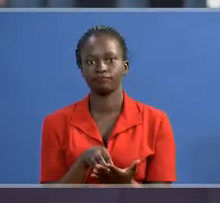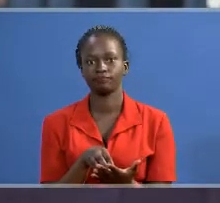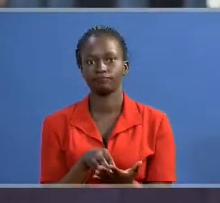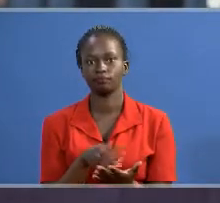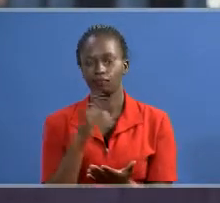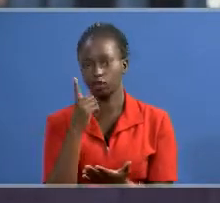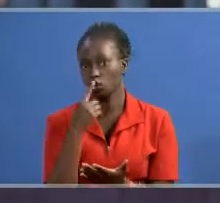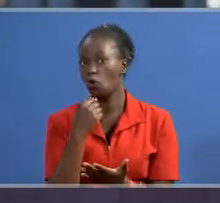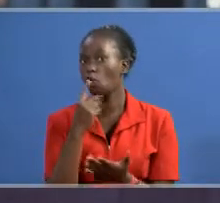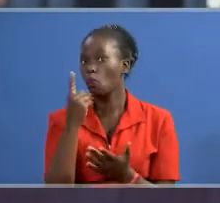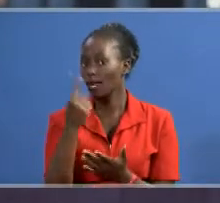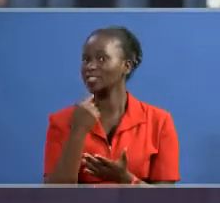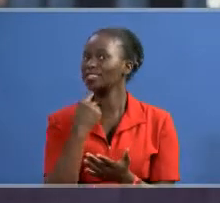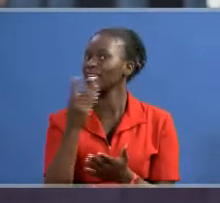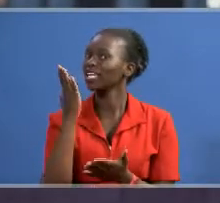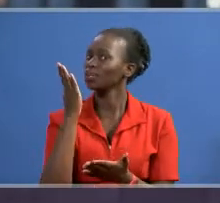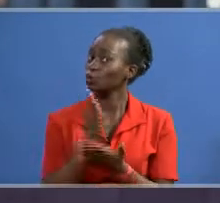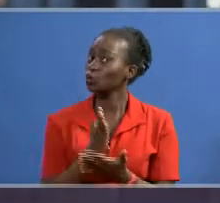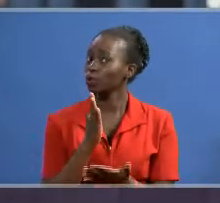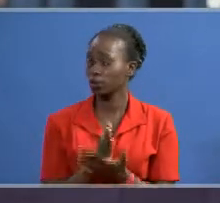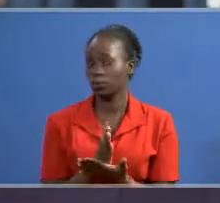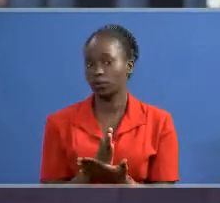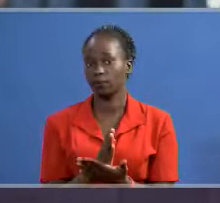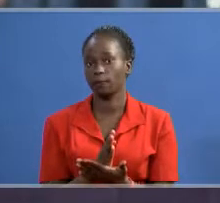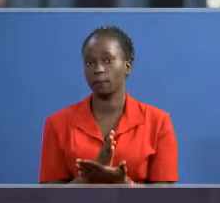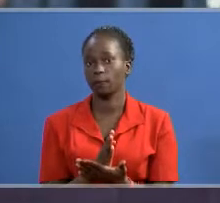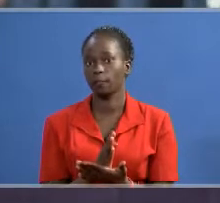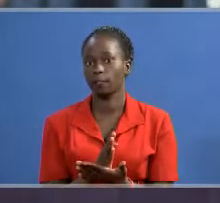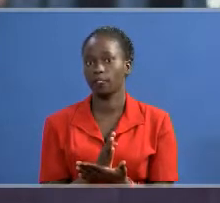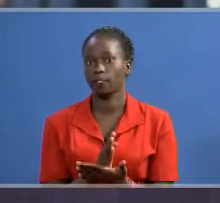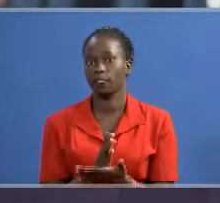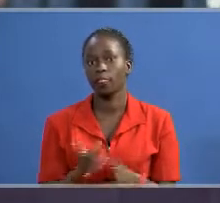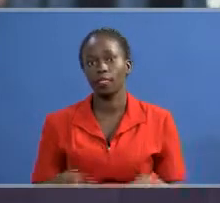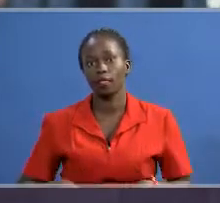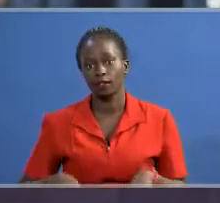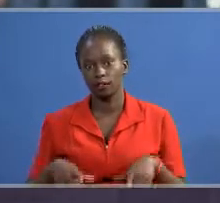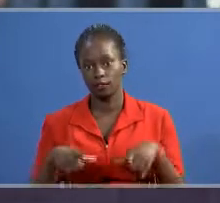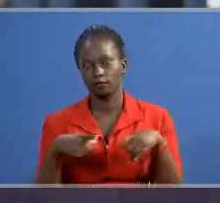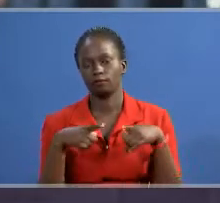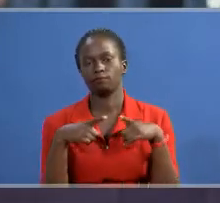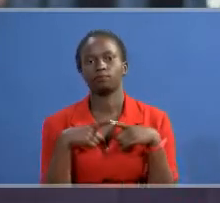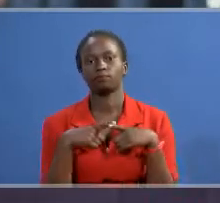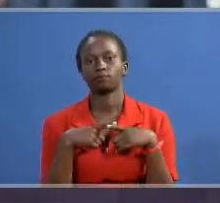who one can say truly lived life,